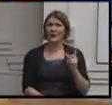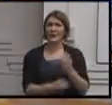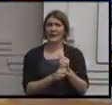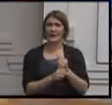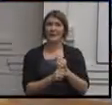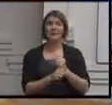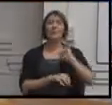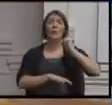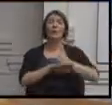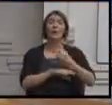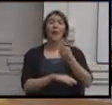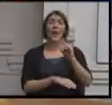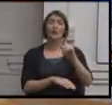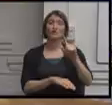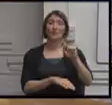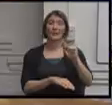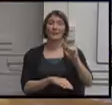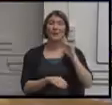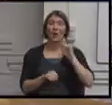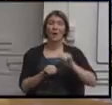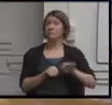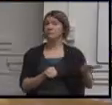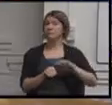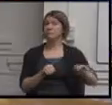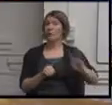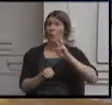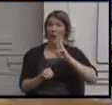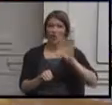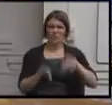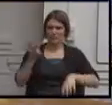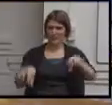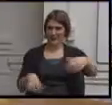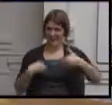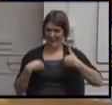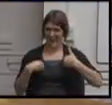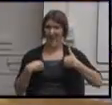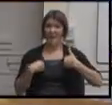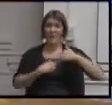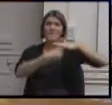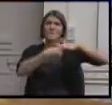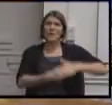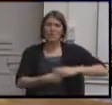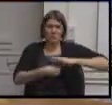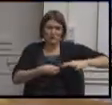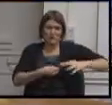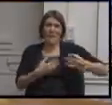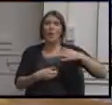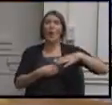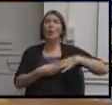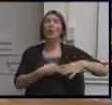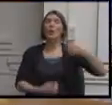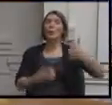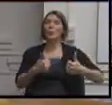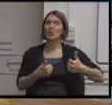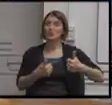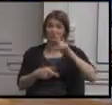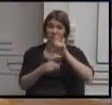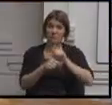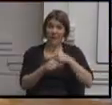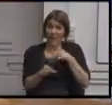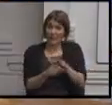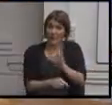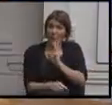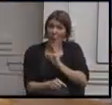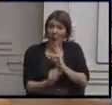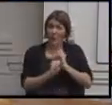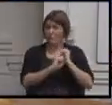hydrants are located in town, the pressures that those hydrants are able to deliver, and the volumes of water that are able to be put